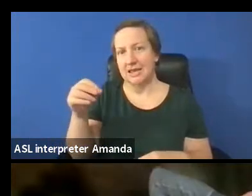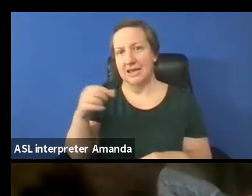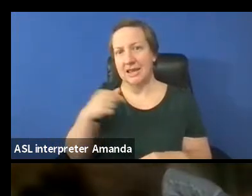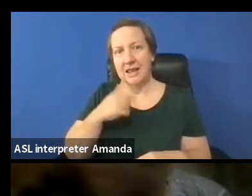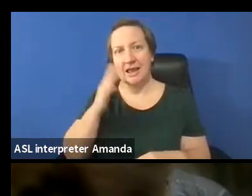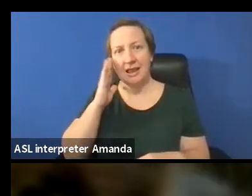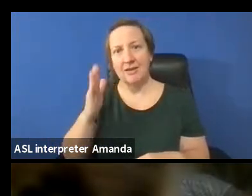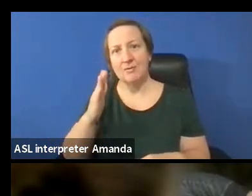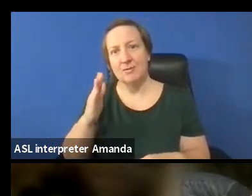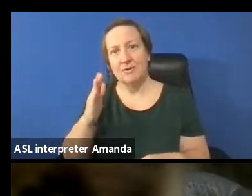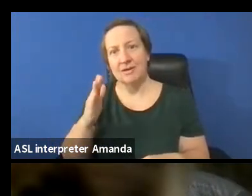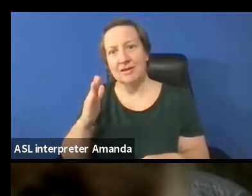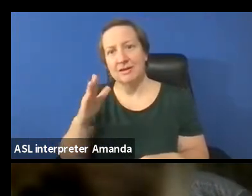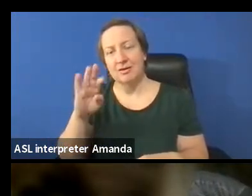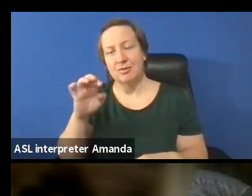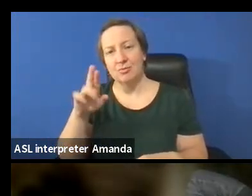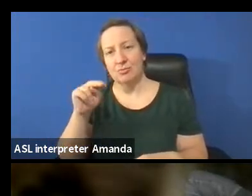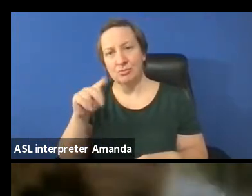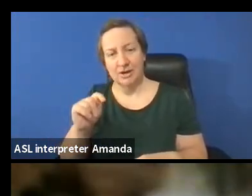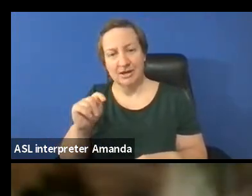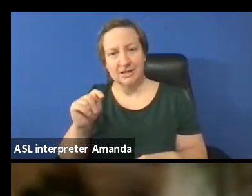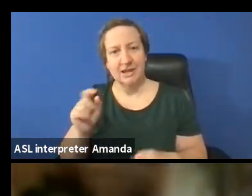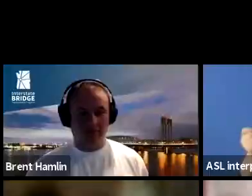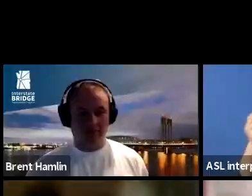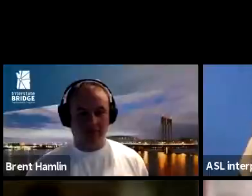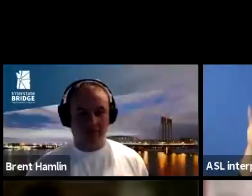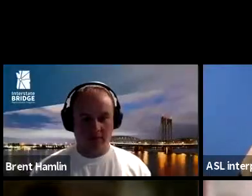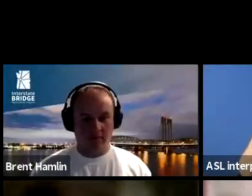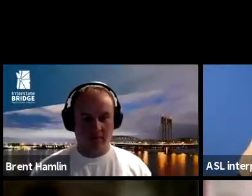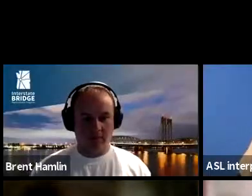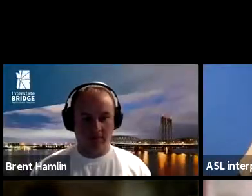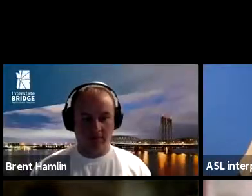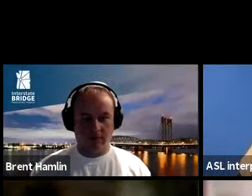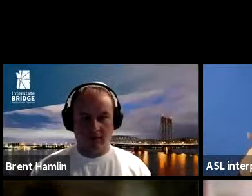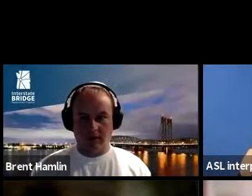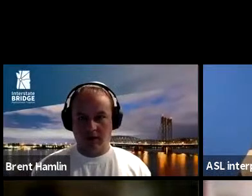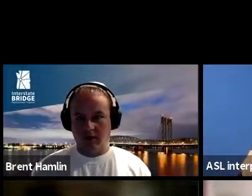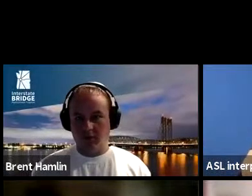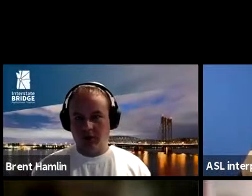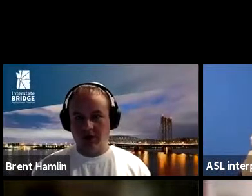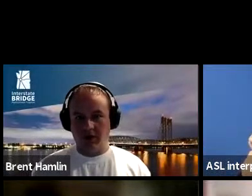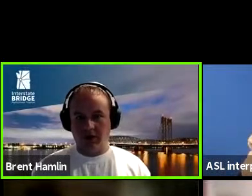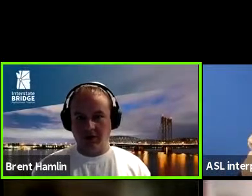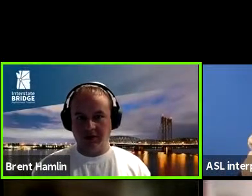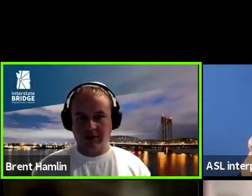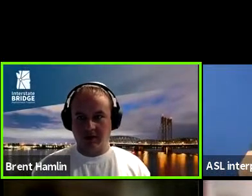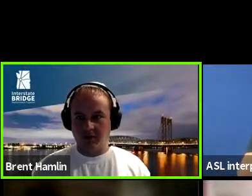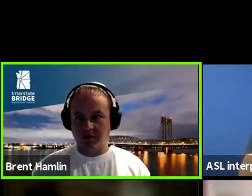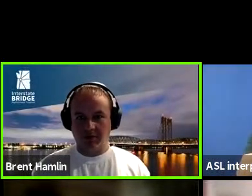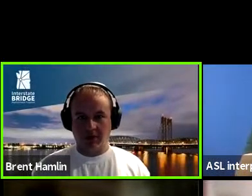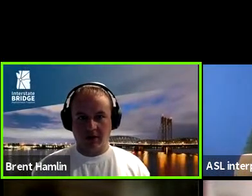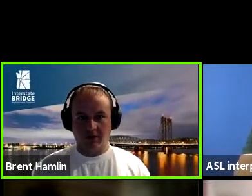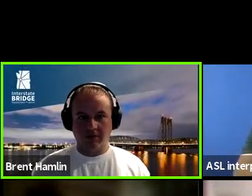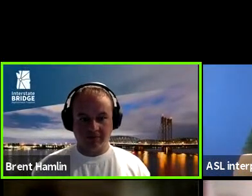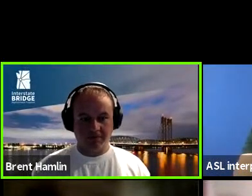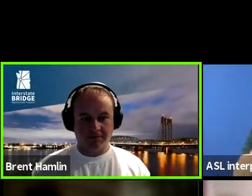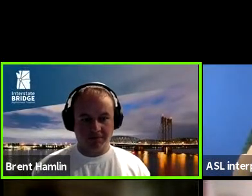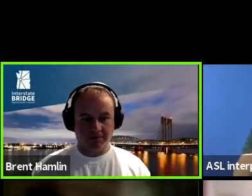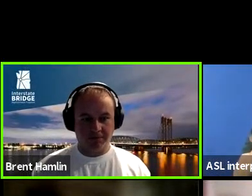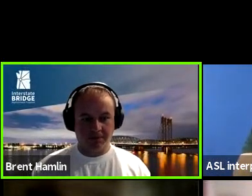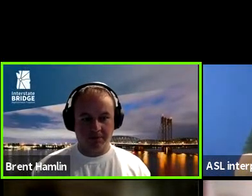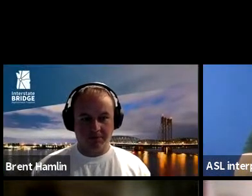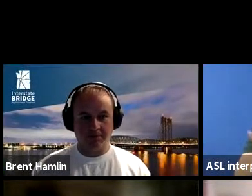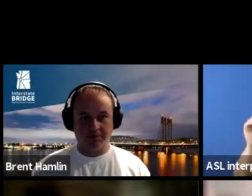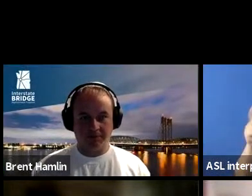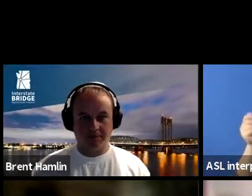really quickly, Brent, how many folks for public comment? We don't have anyone sign up for public comment.